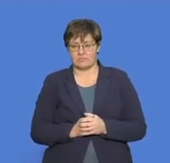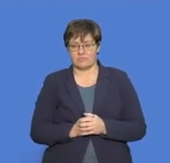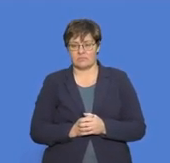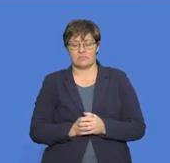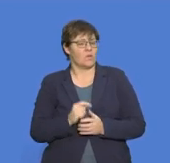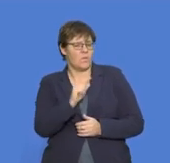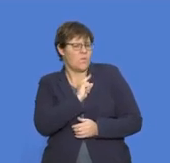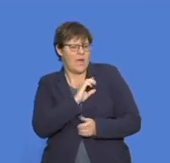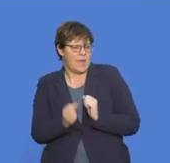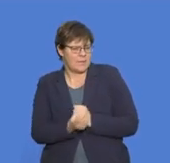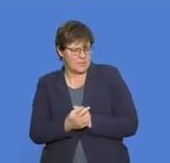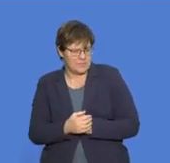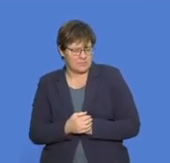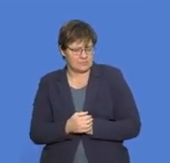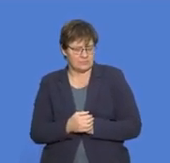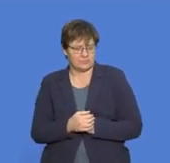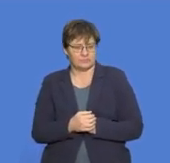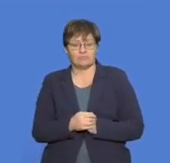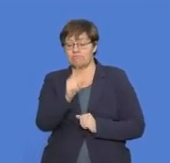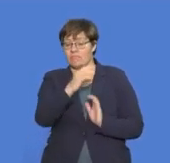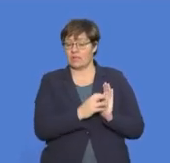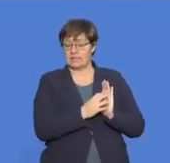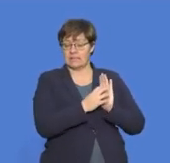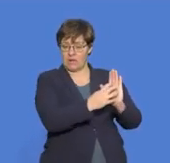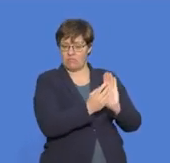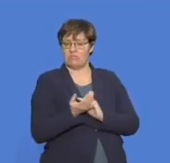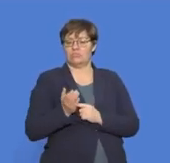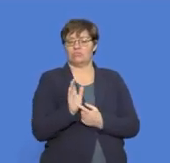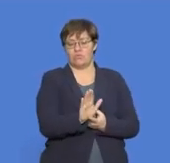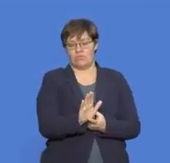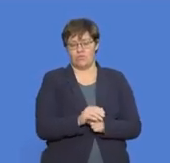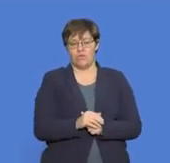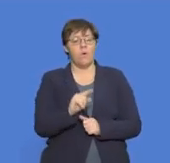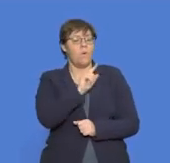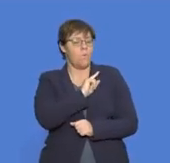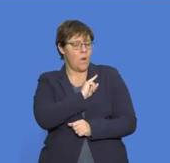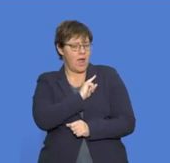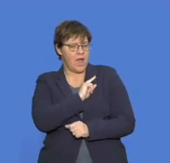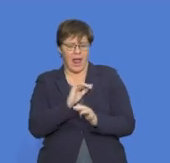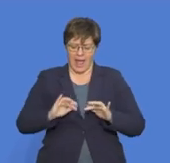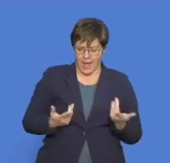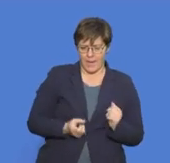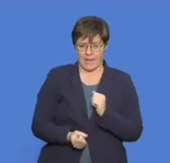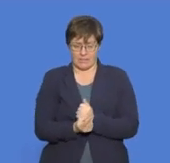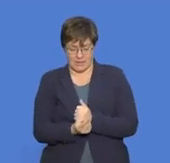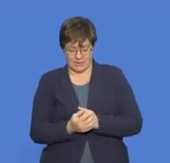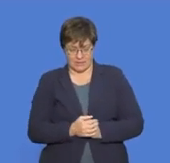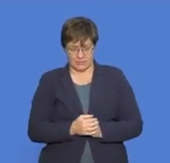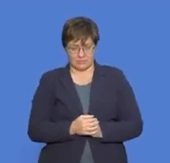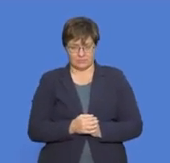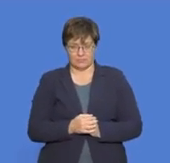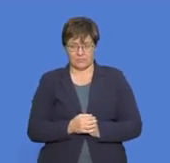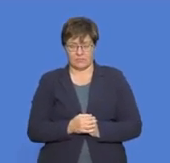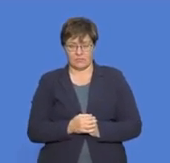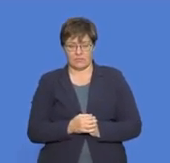Why? Okay, and this diagram illustrates why and how this occurs. This is